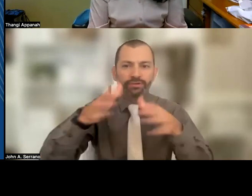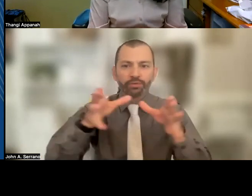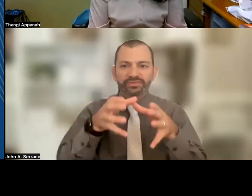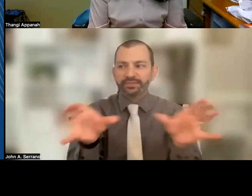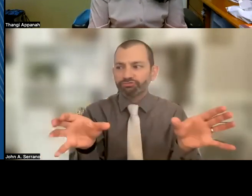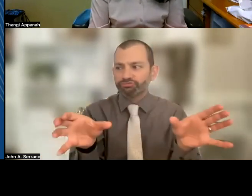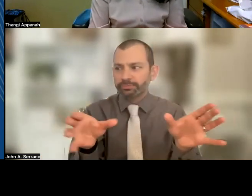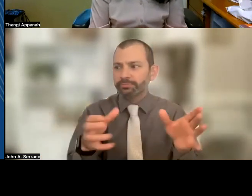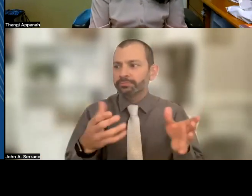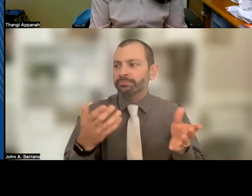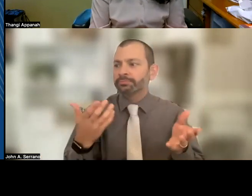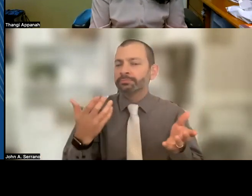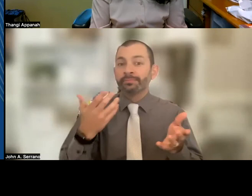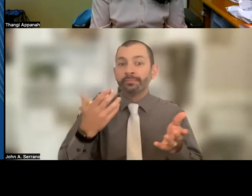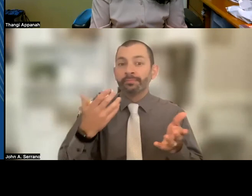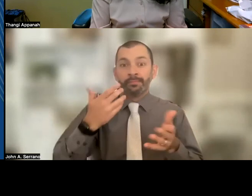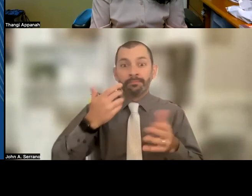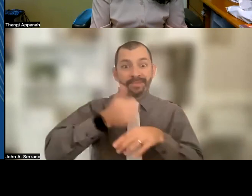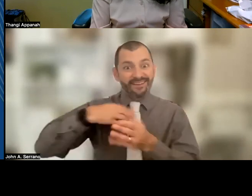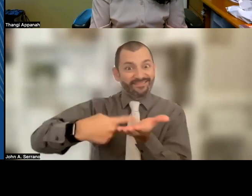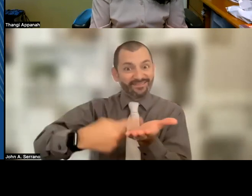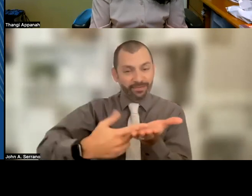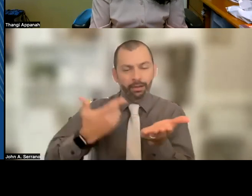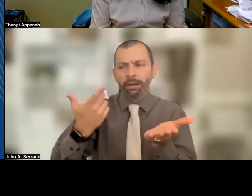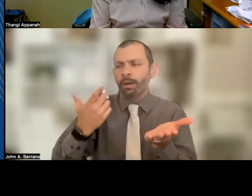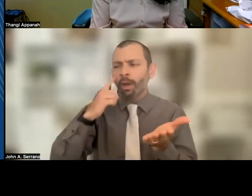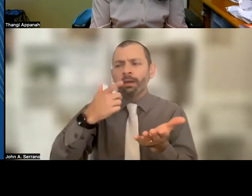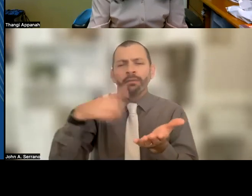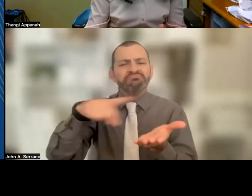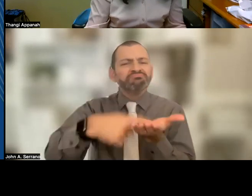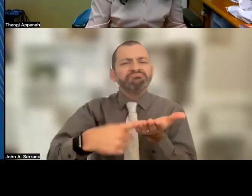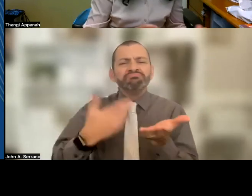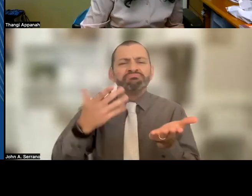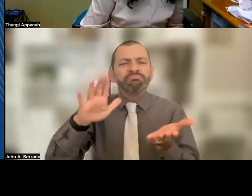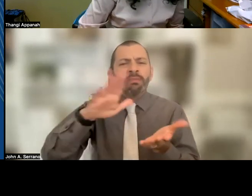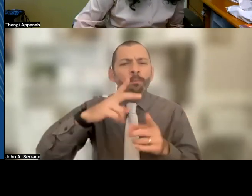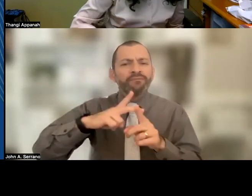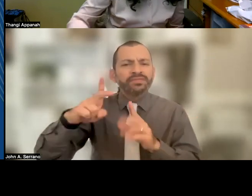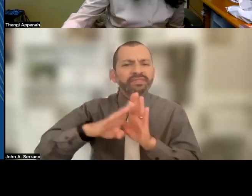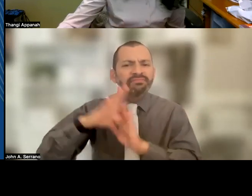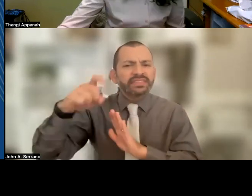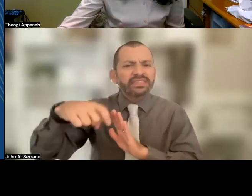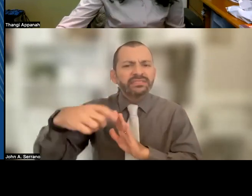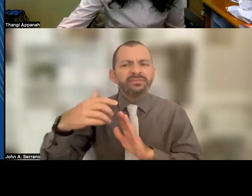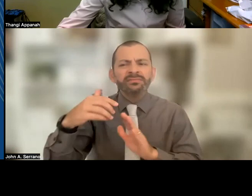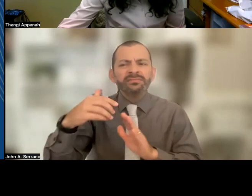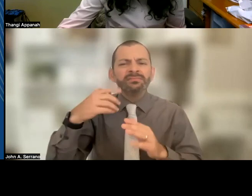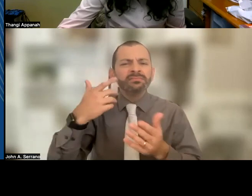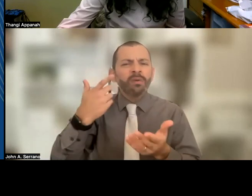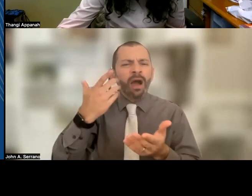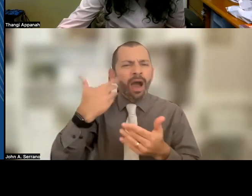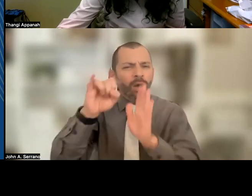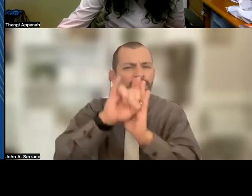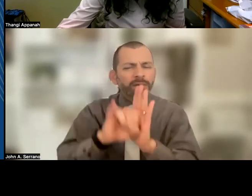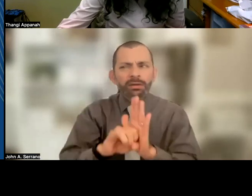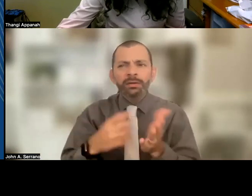This will be our third and final breakout session. Based on the conversations we've been having so far, think about your own